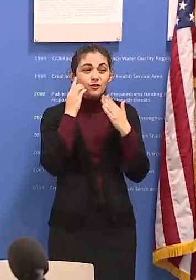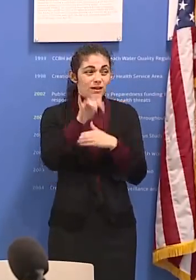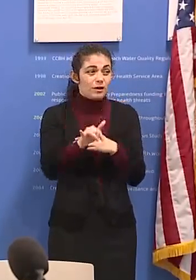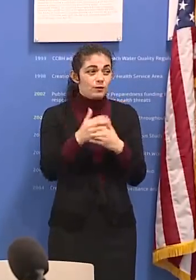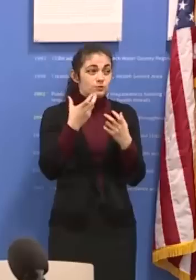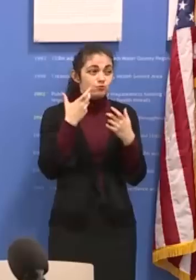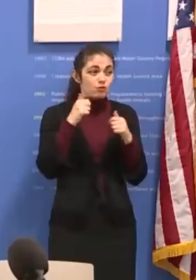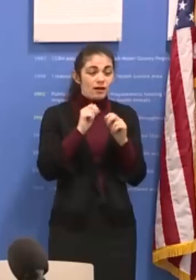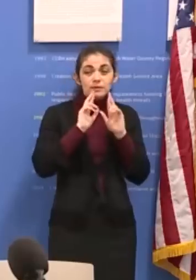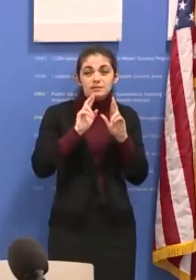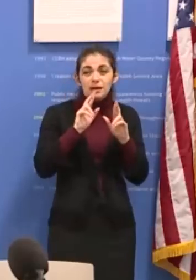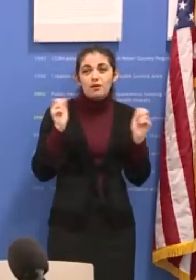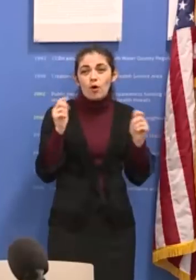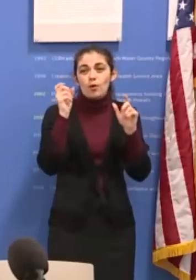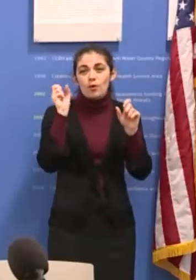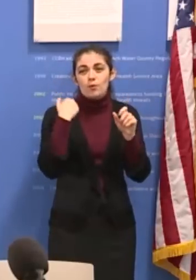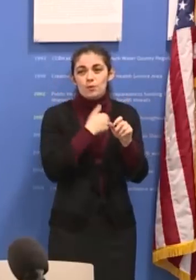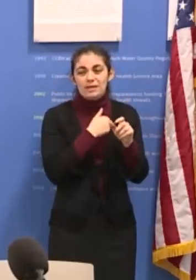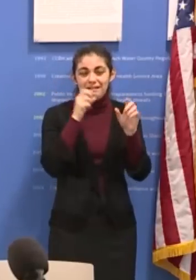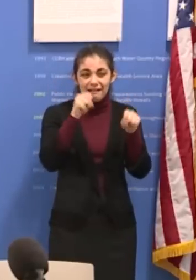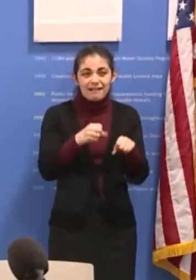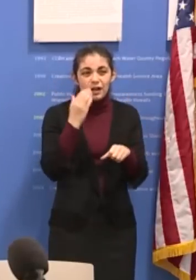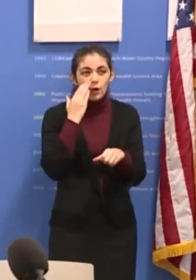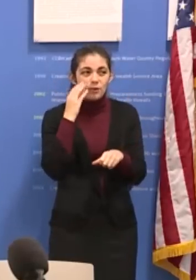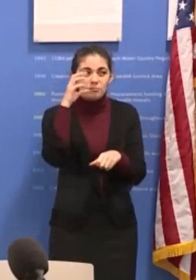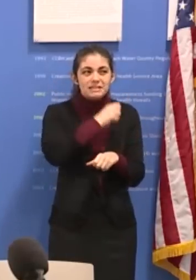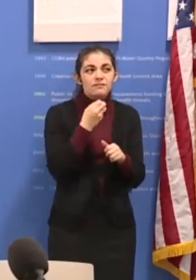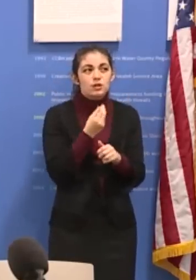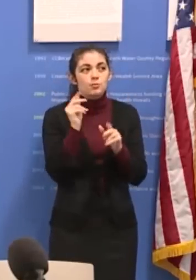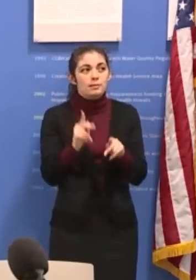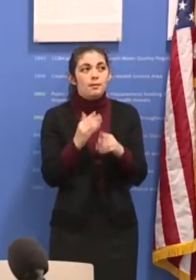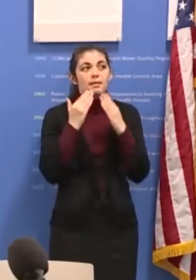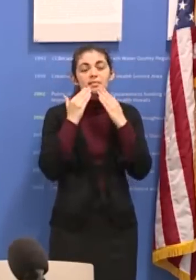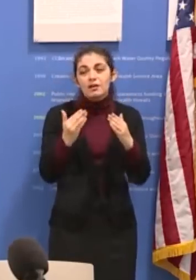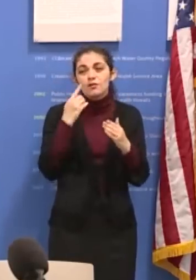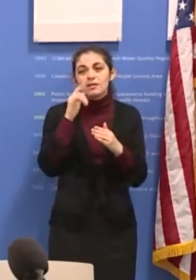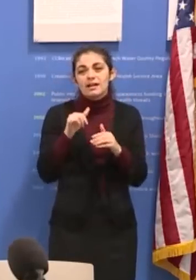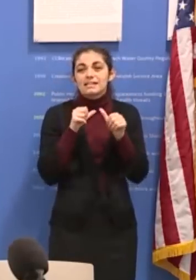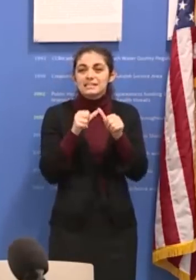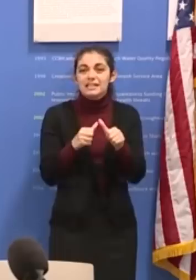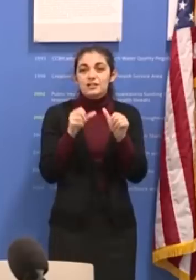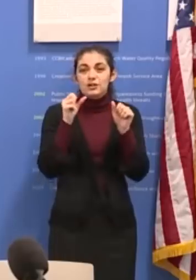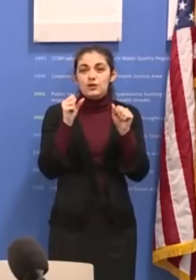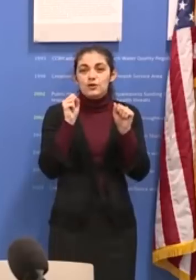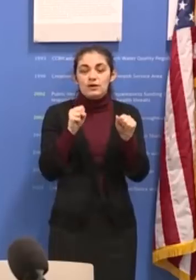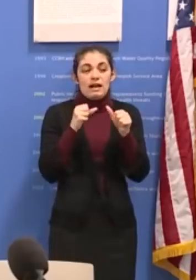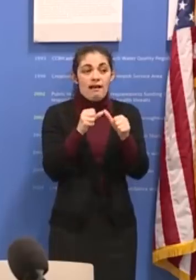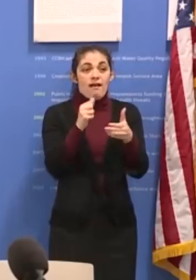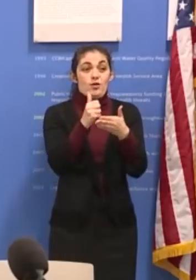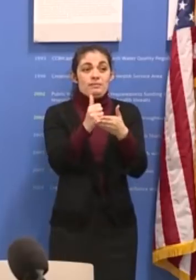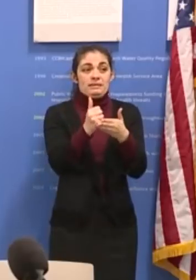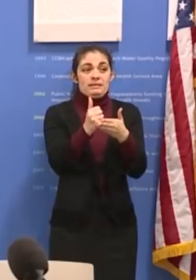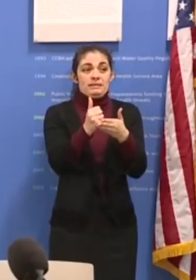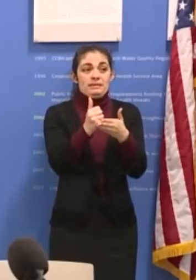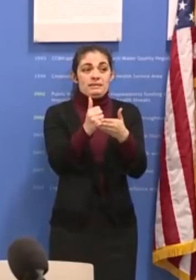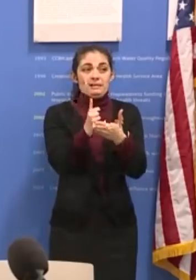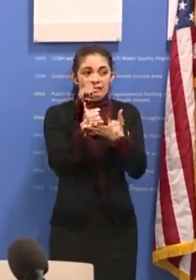try to respond to everyone we can, but I know we've missed some folks, so I just want to say thank you for that, and keep it coming if you can, because it really means a lot to